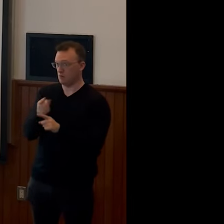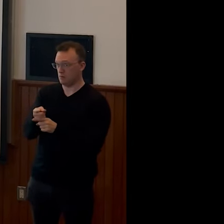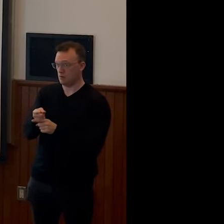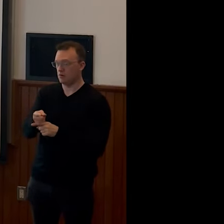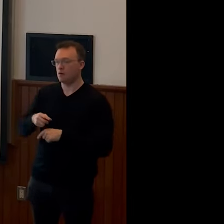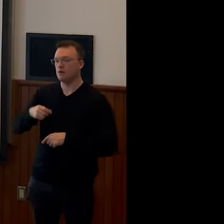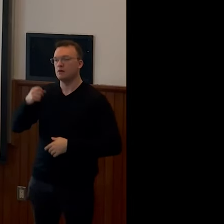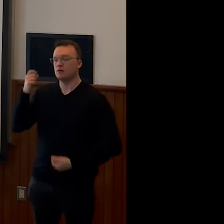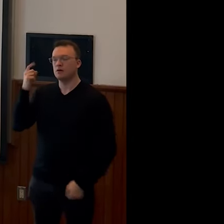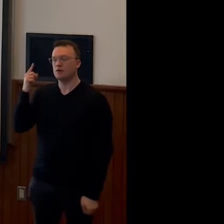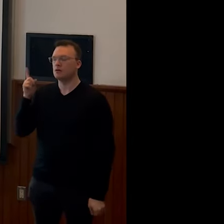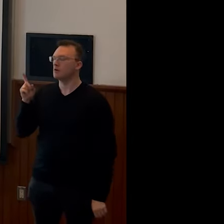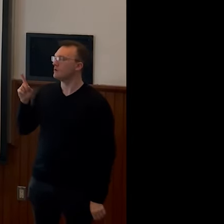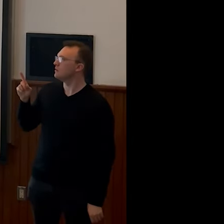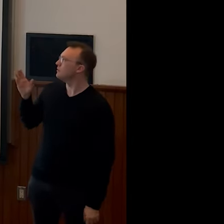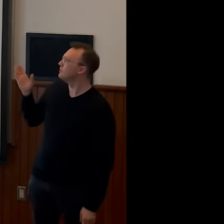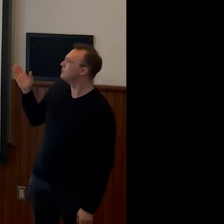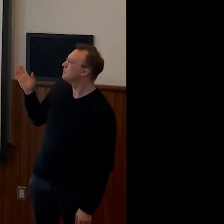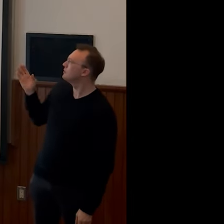But